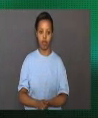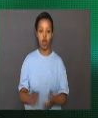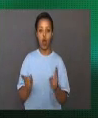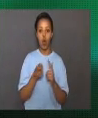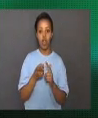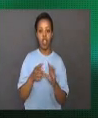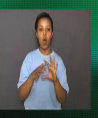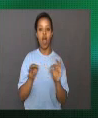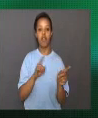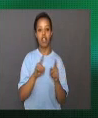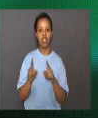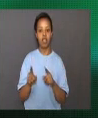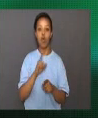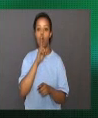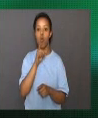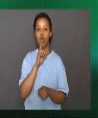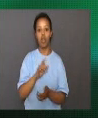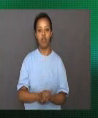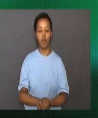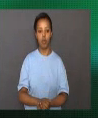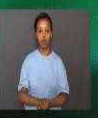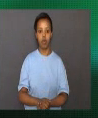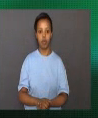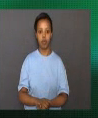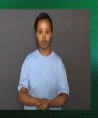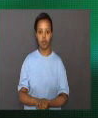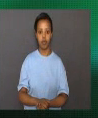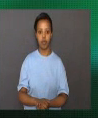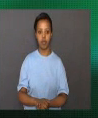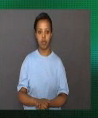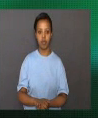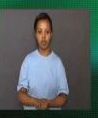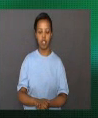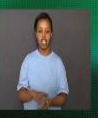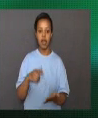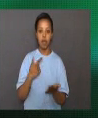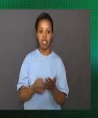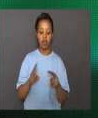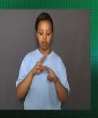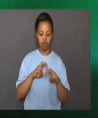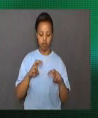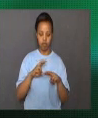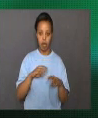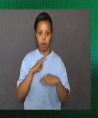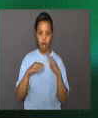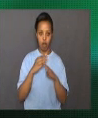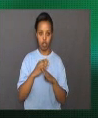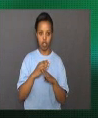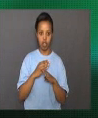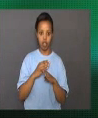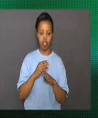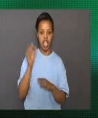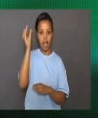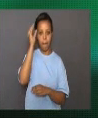second statement is true. Due to the discoveries by biologists